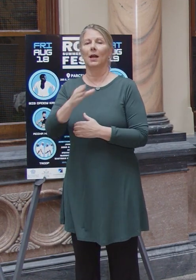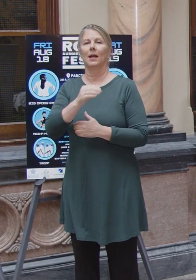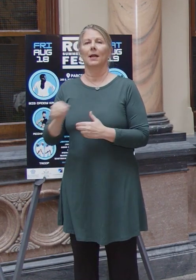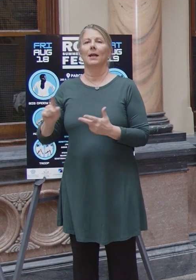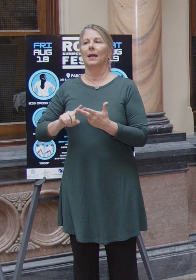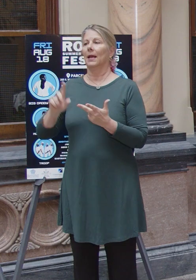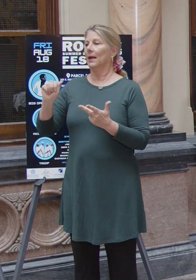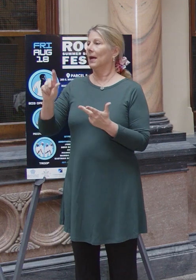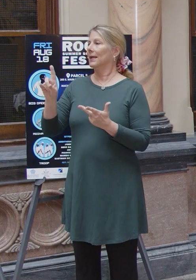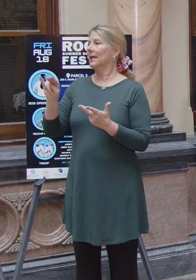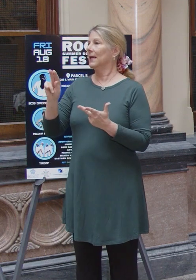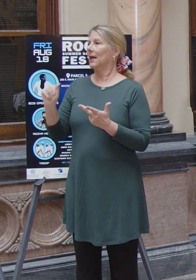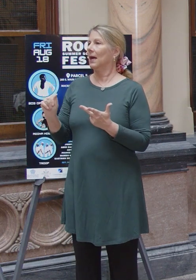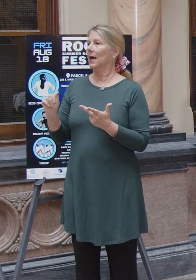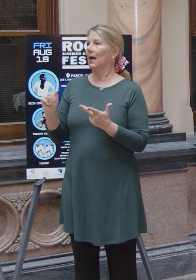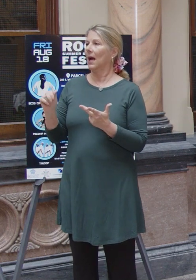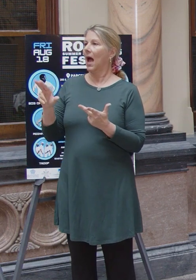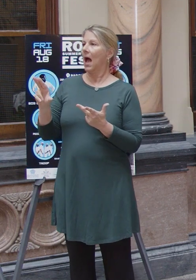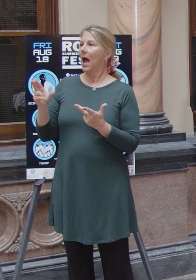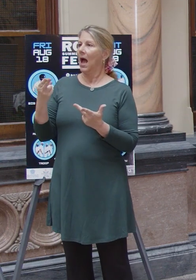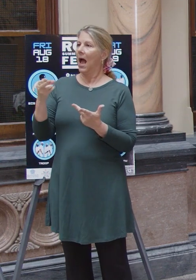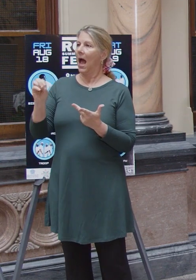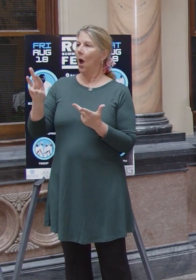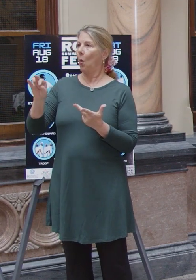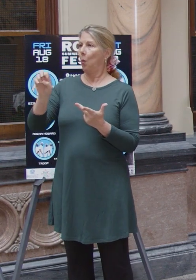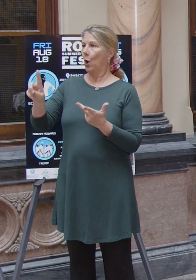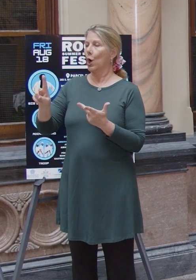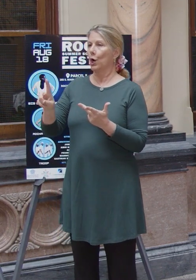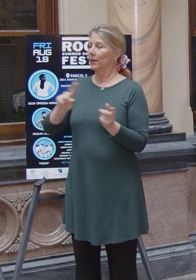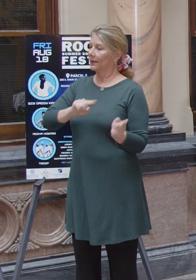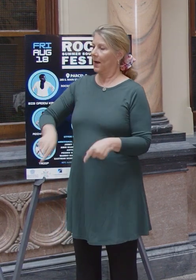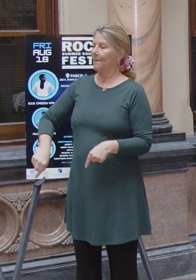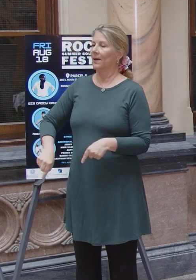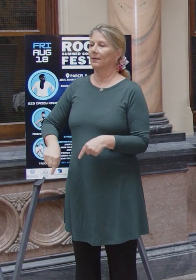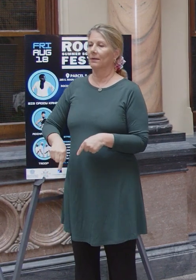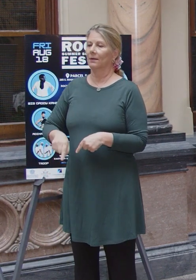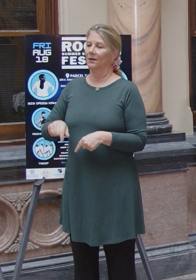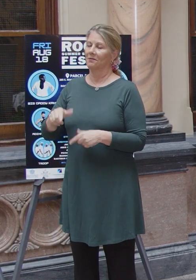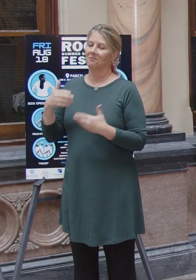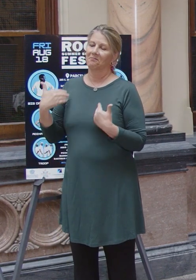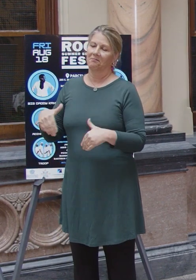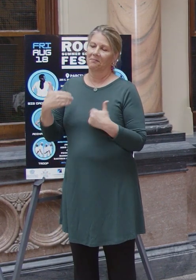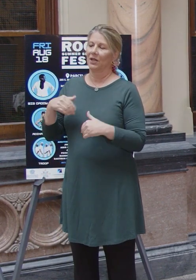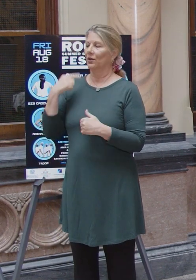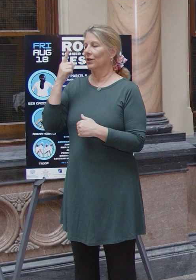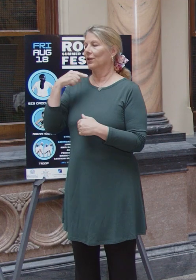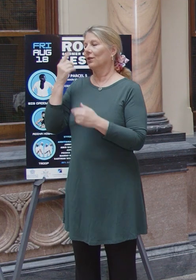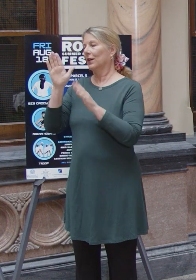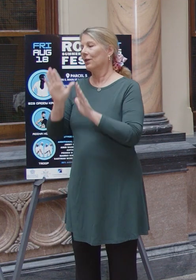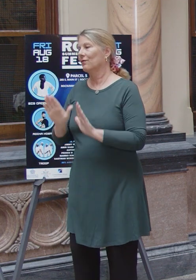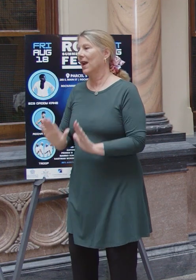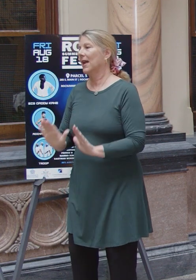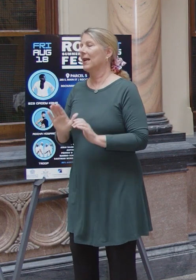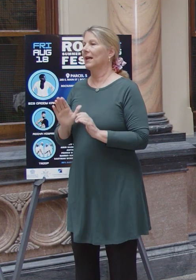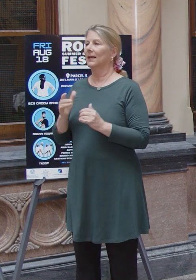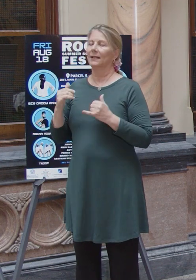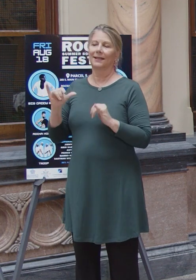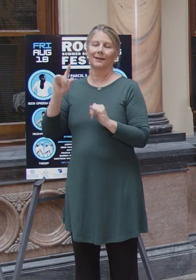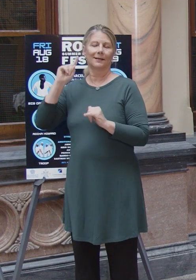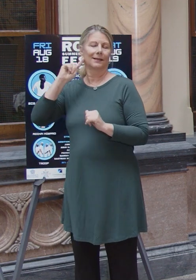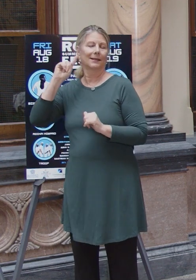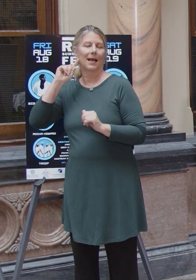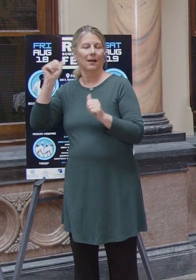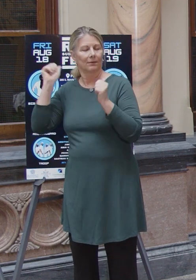Adina Howard is coming. You know, she's still looking great. She is awesome, still sounding